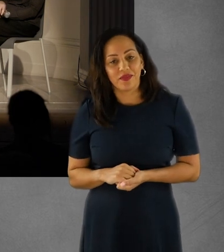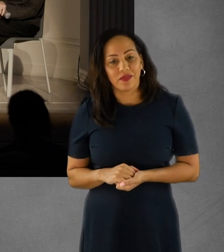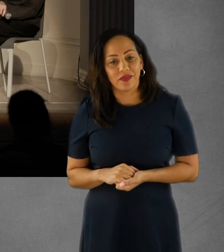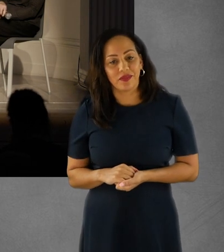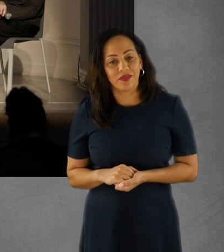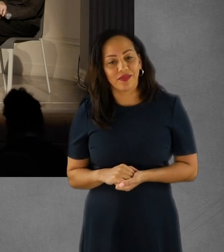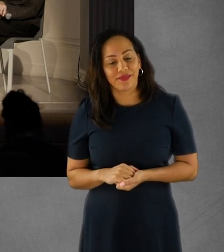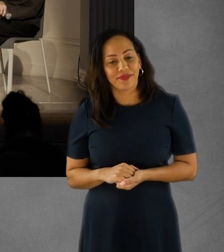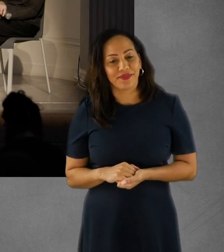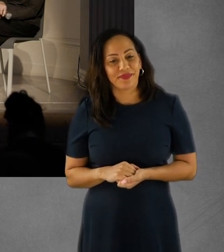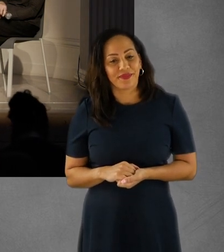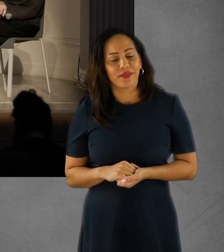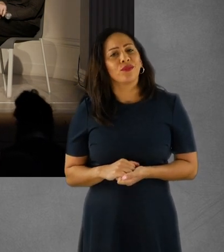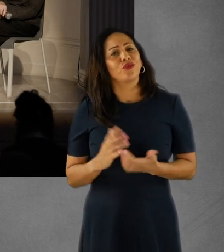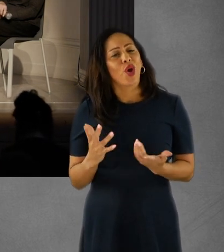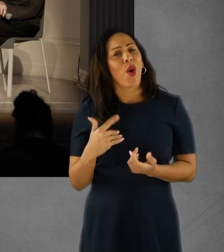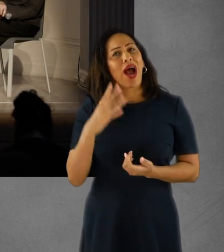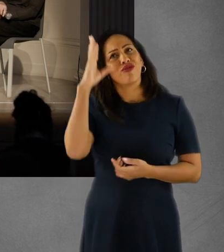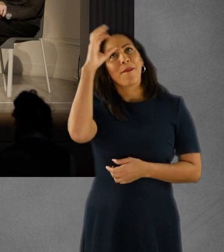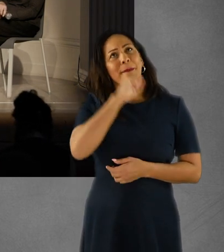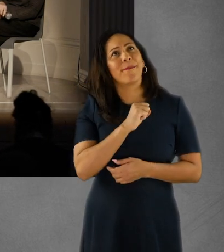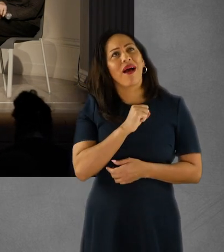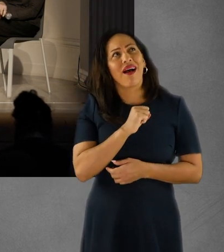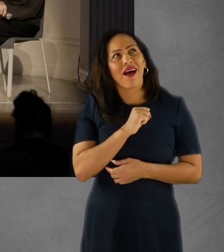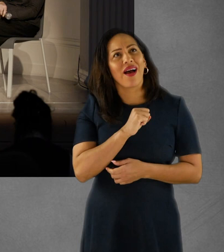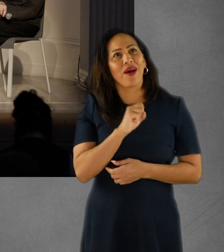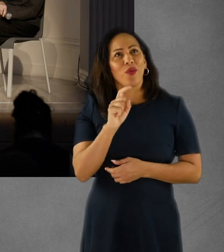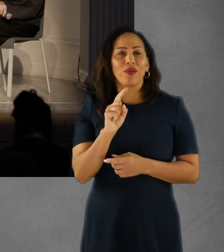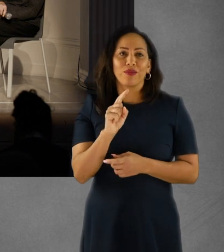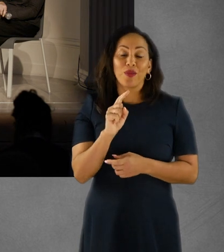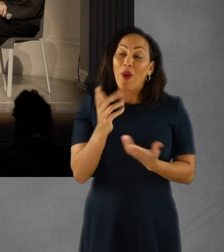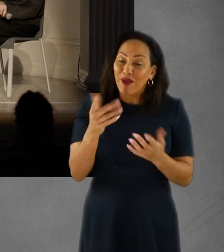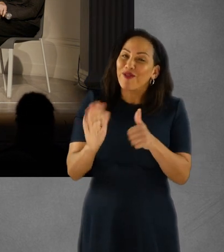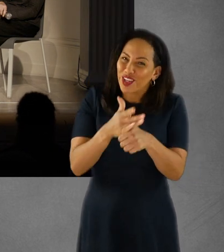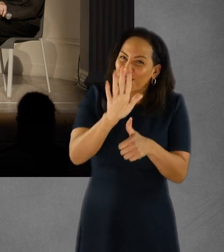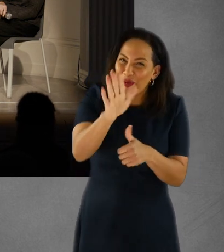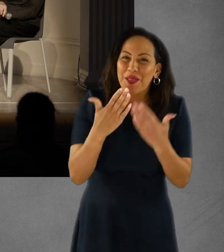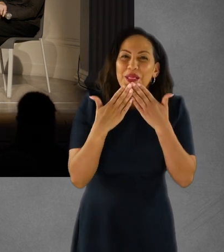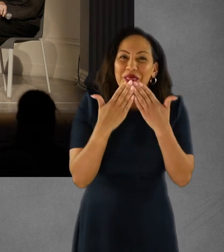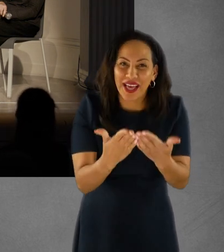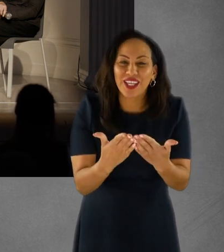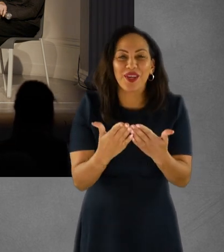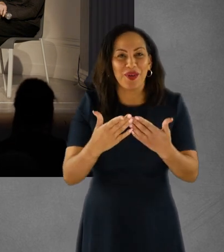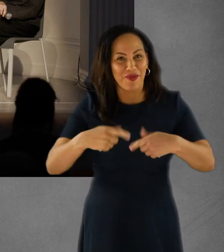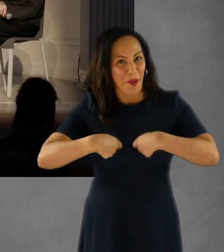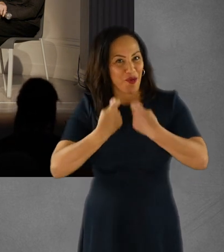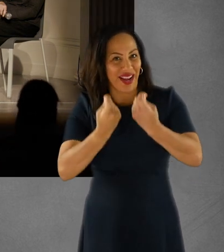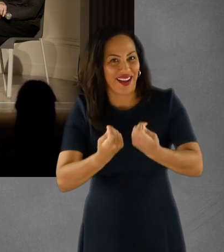structure? Yes. Yeah. So I remember when you first started to. Well, first of all, thank you for bringing us into